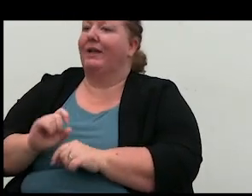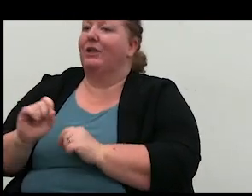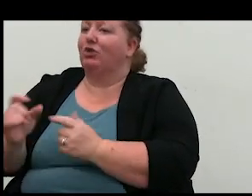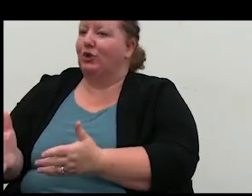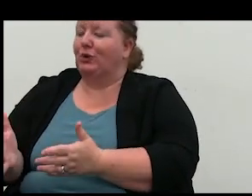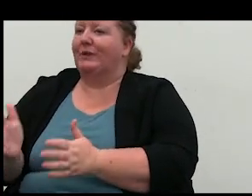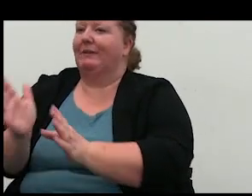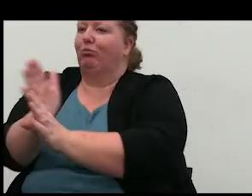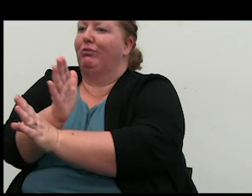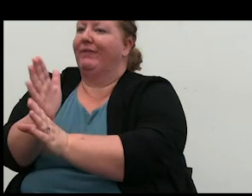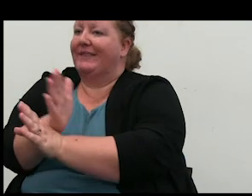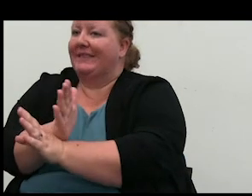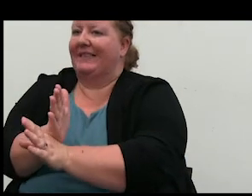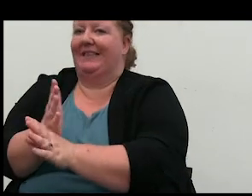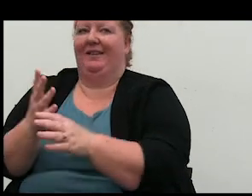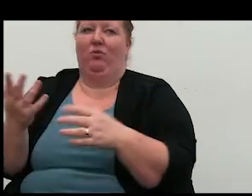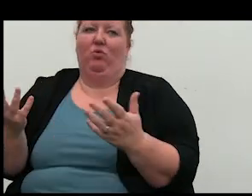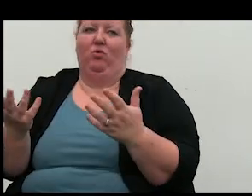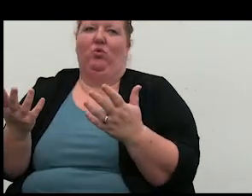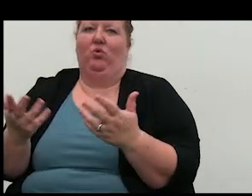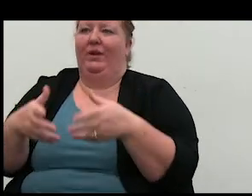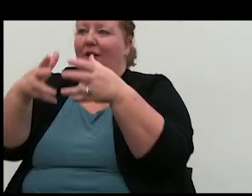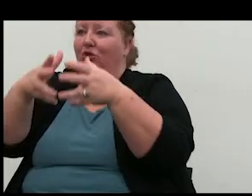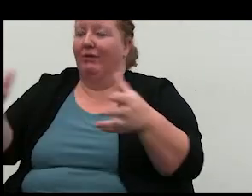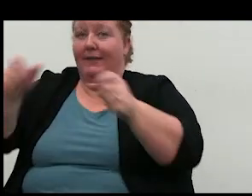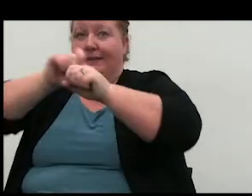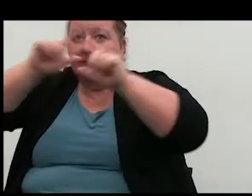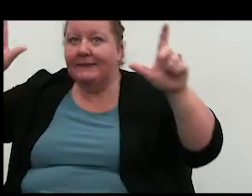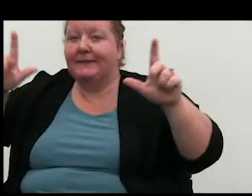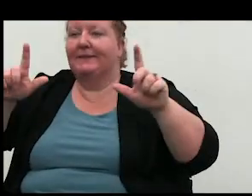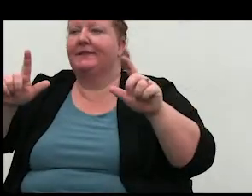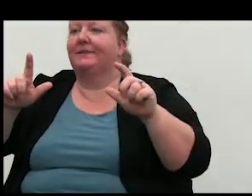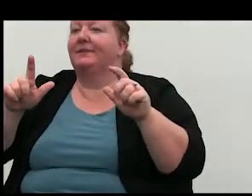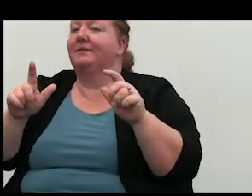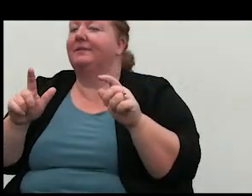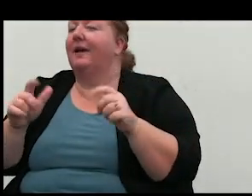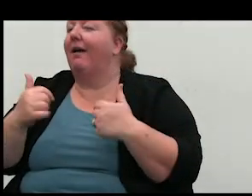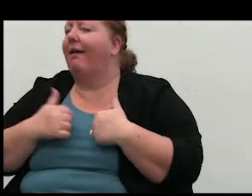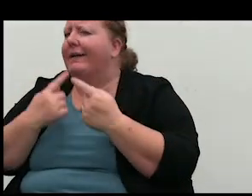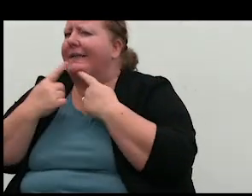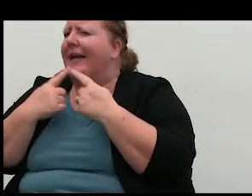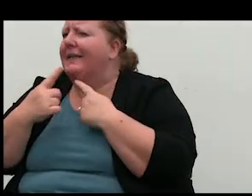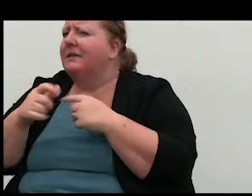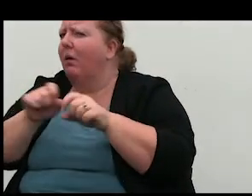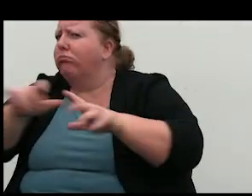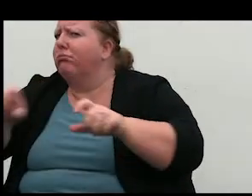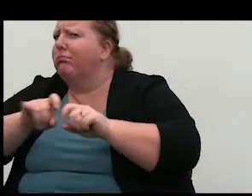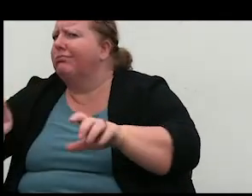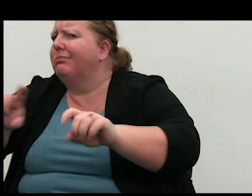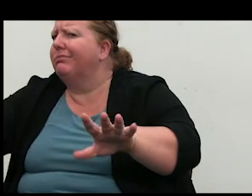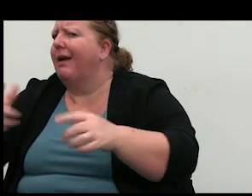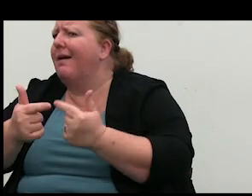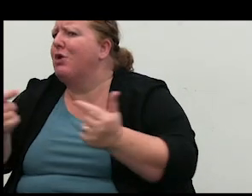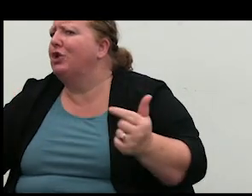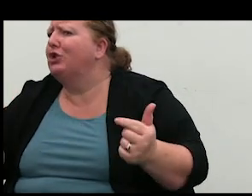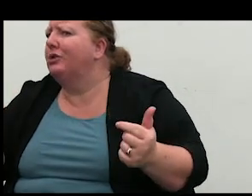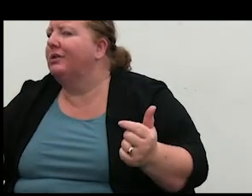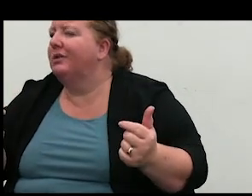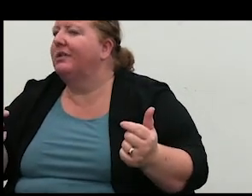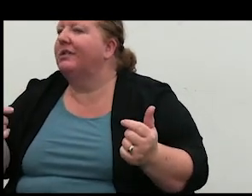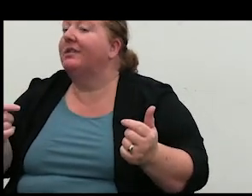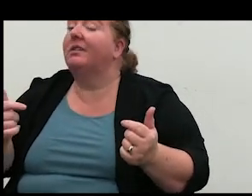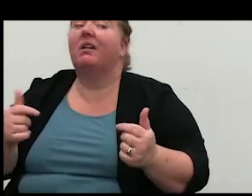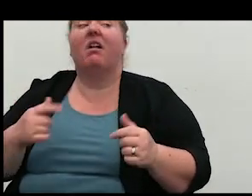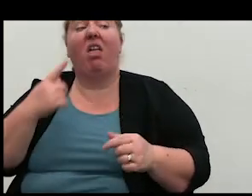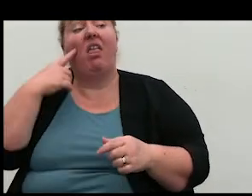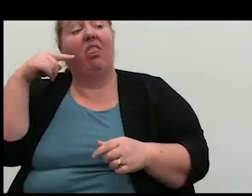privacy or increasing awareness of the extent to which our data is being distributed out there. I think